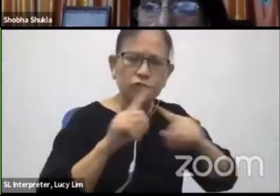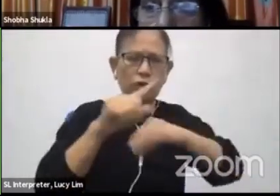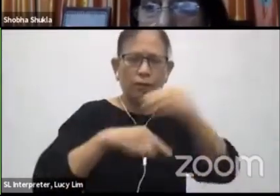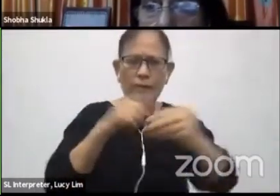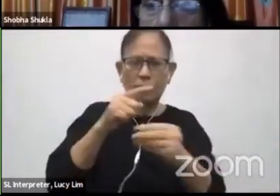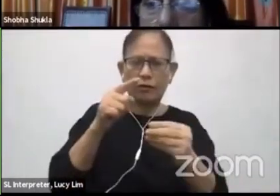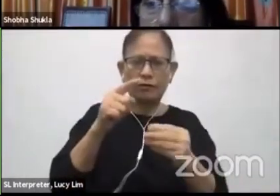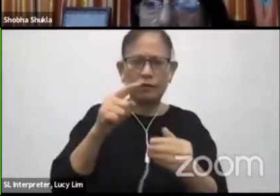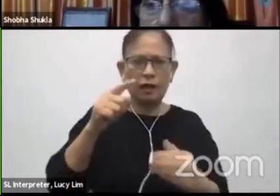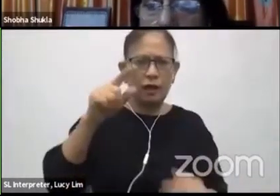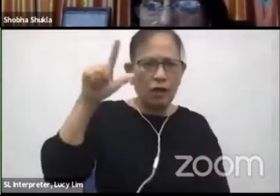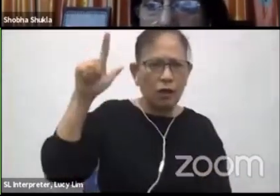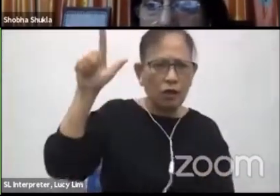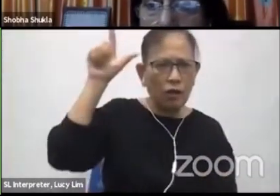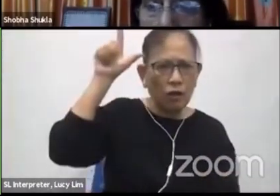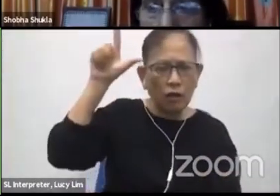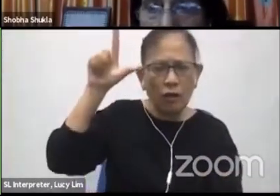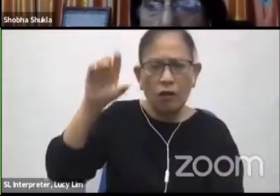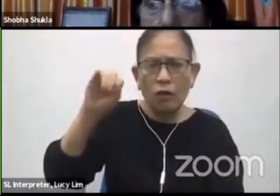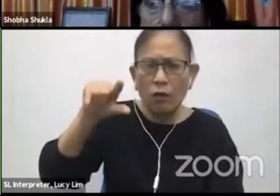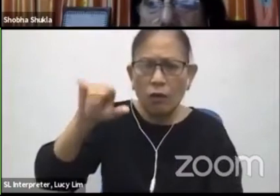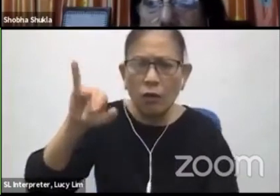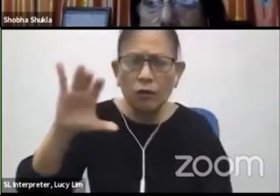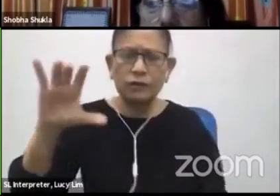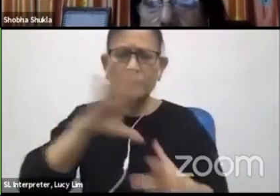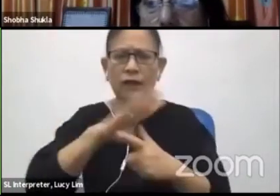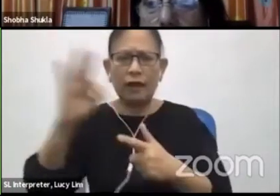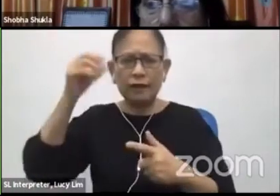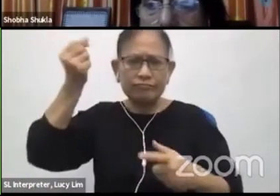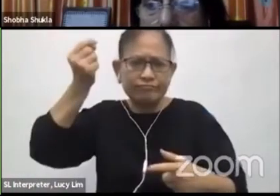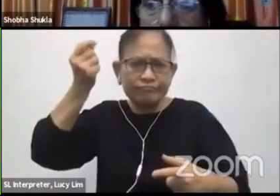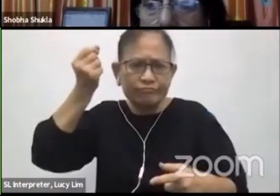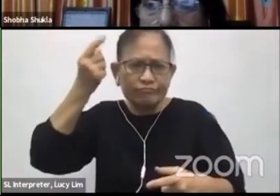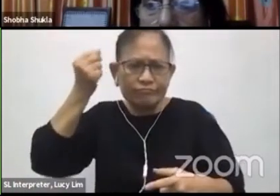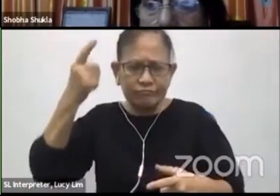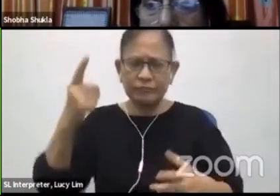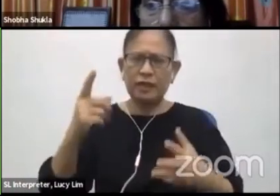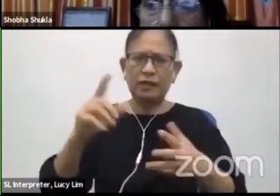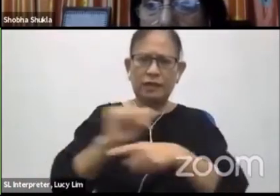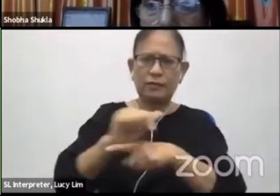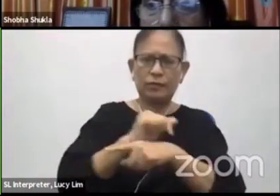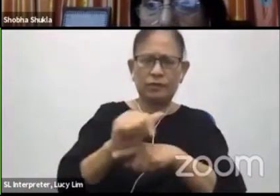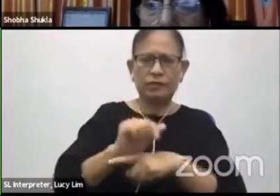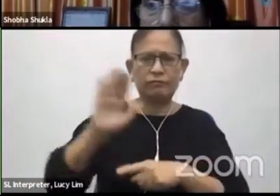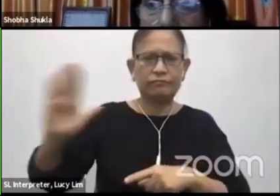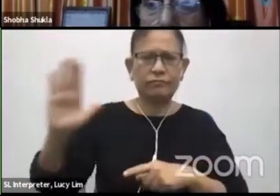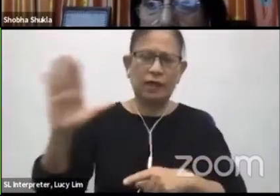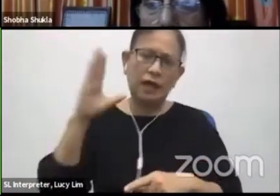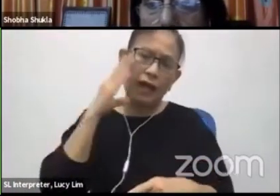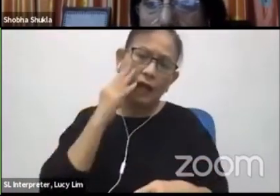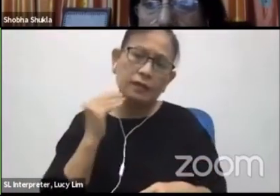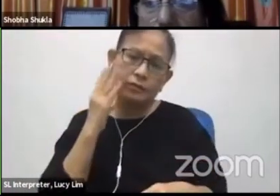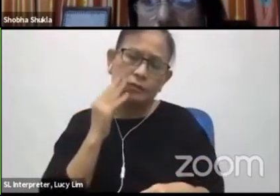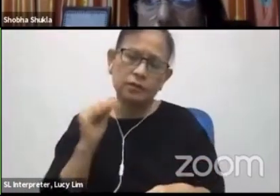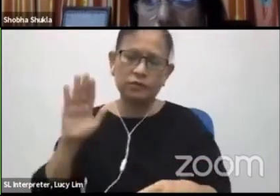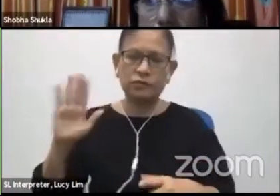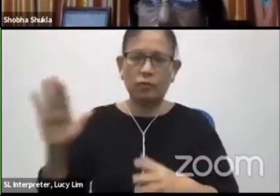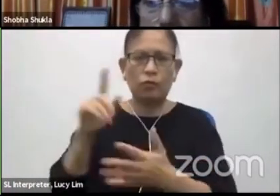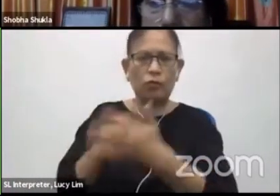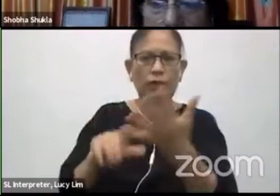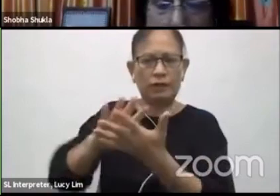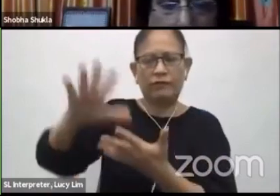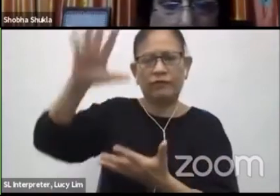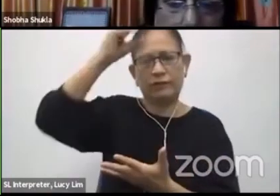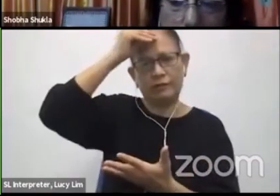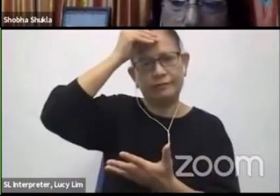logic, the rationalizations of practices through their experience that they have learned, is something we need to build.